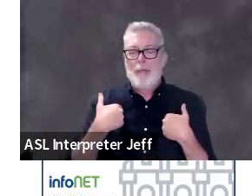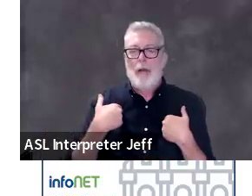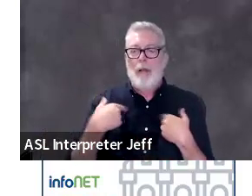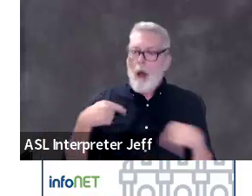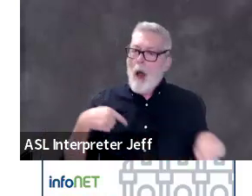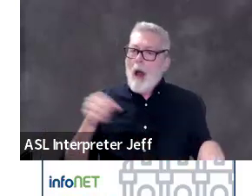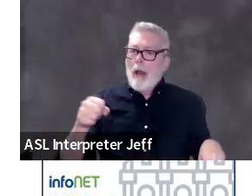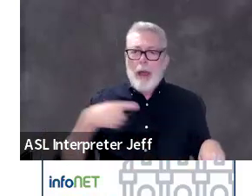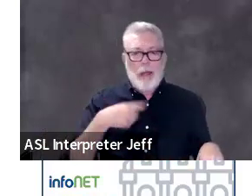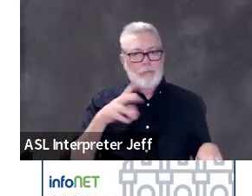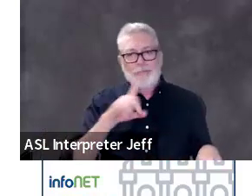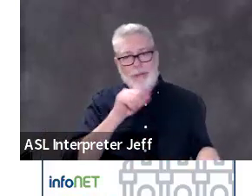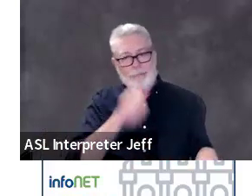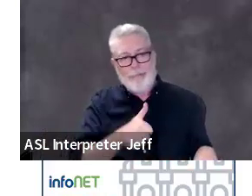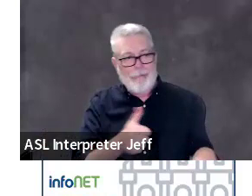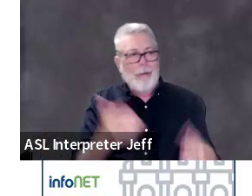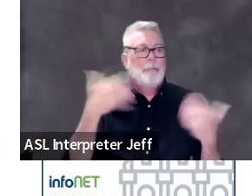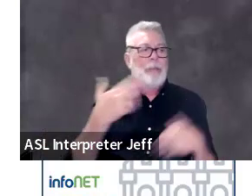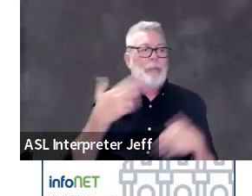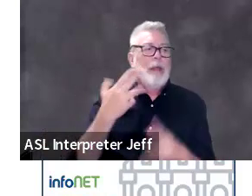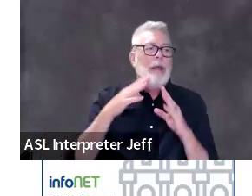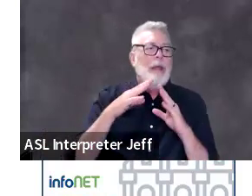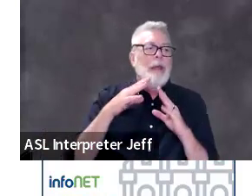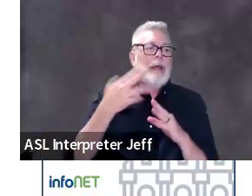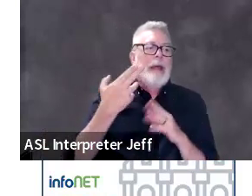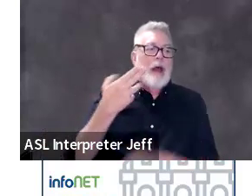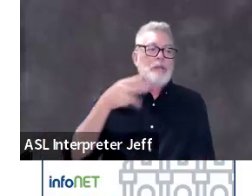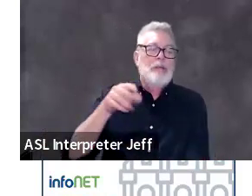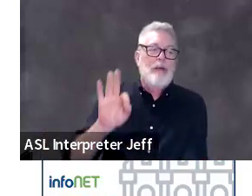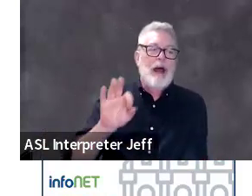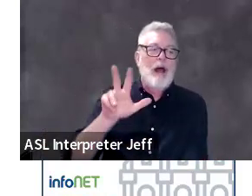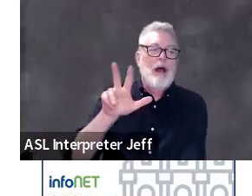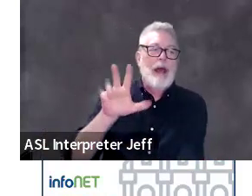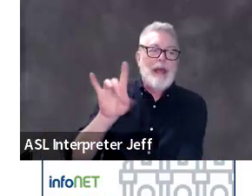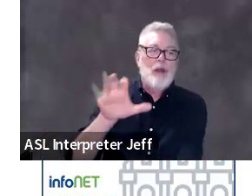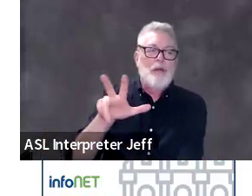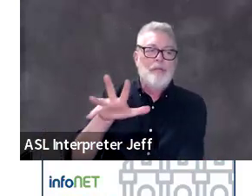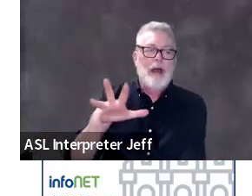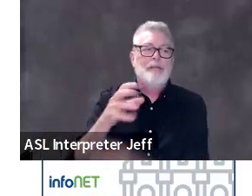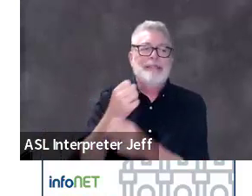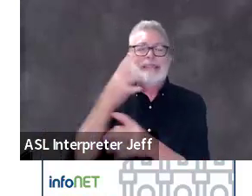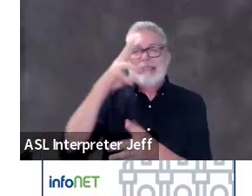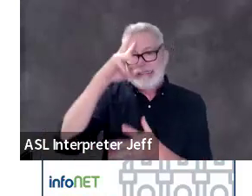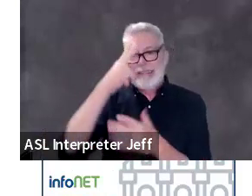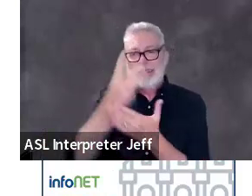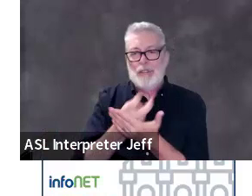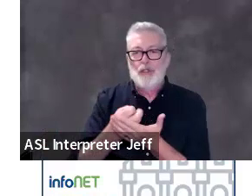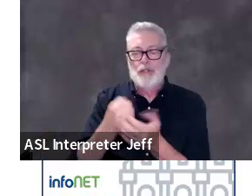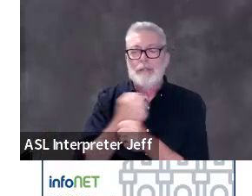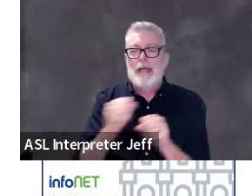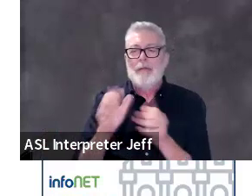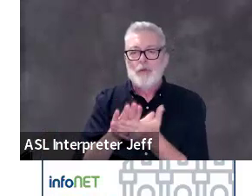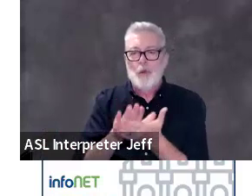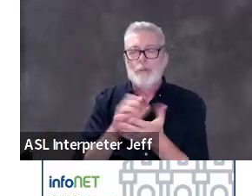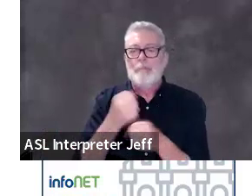And then House File 835, seizure safe schools. So schools will begin making sure that they have